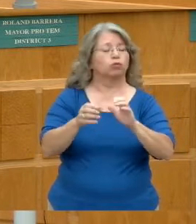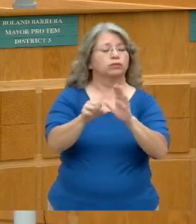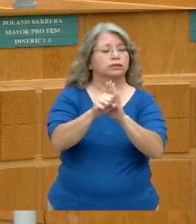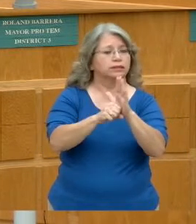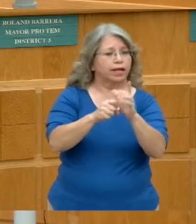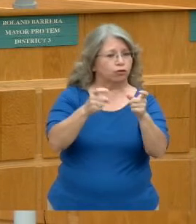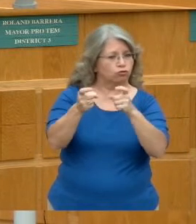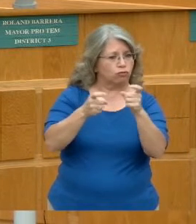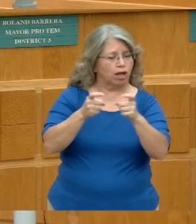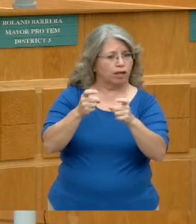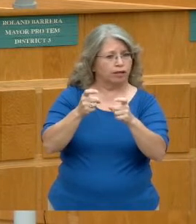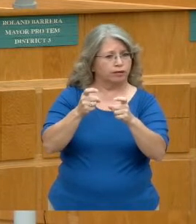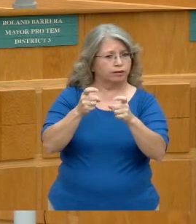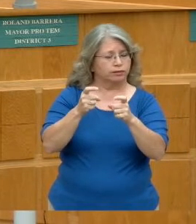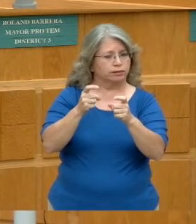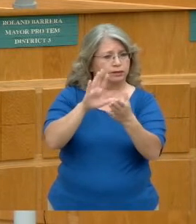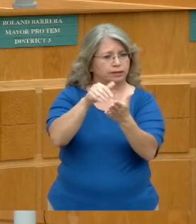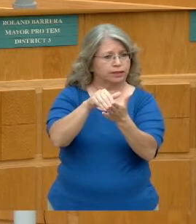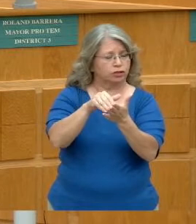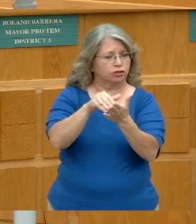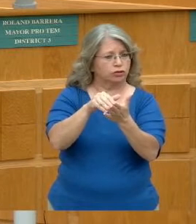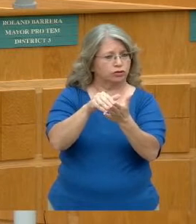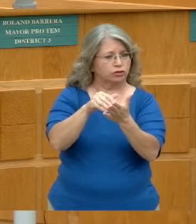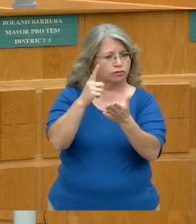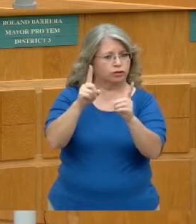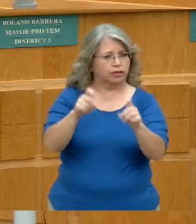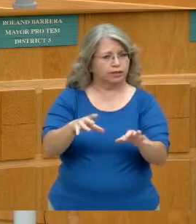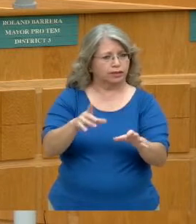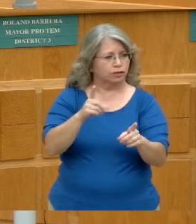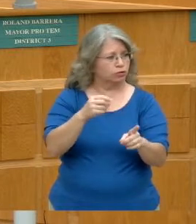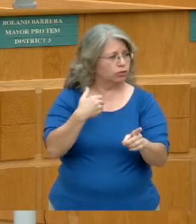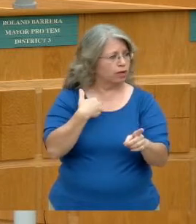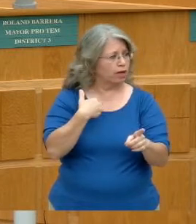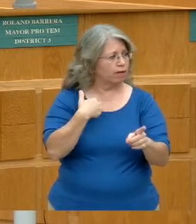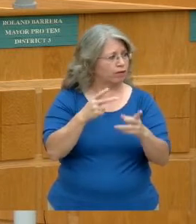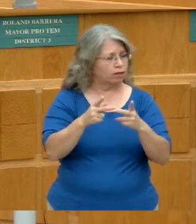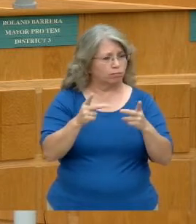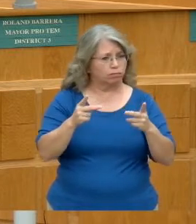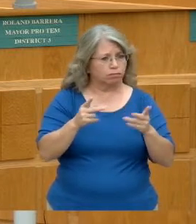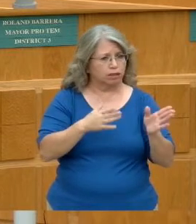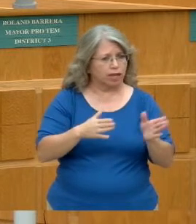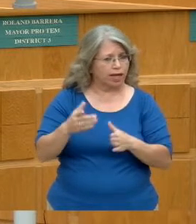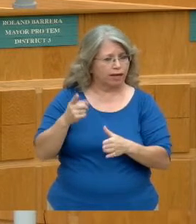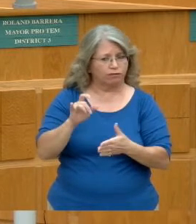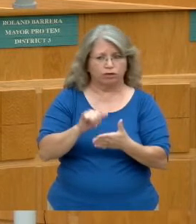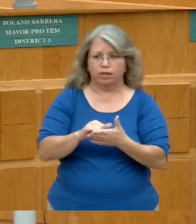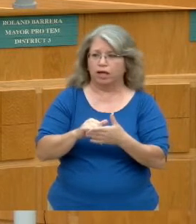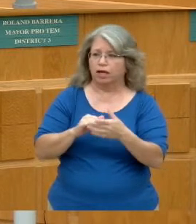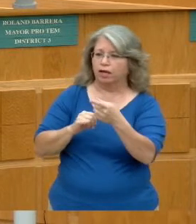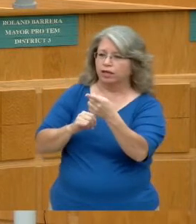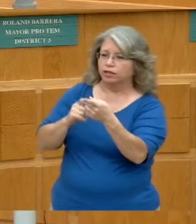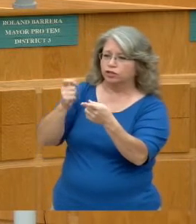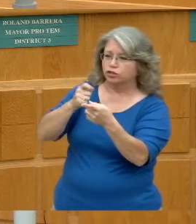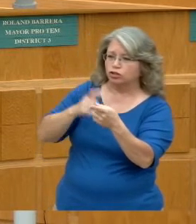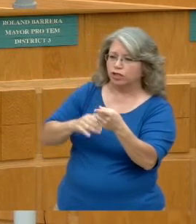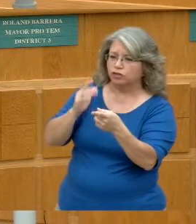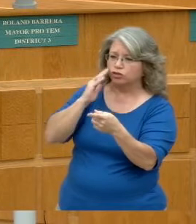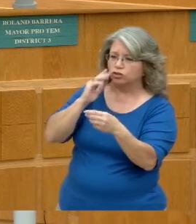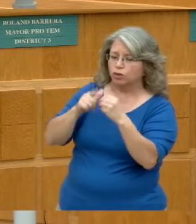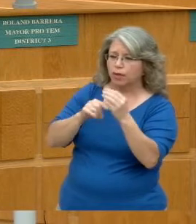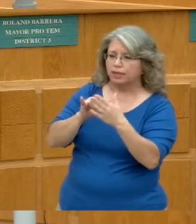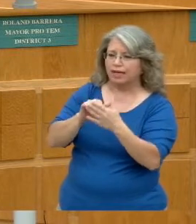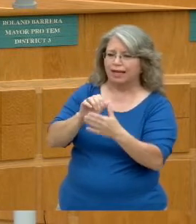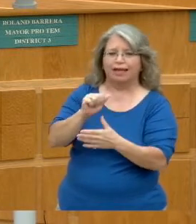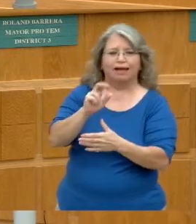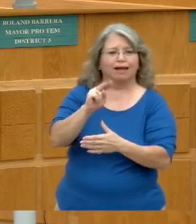for how the county is going to test those? The state-run facility testing, Yes. Judge? Annette